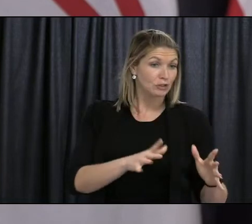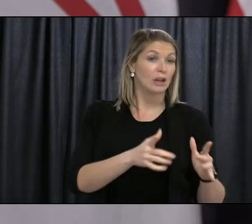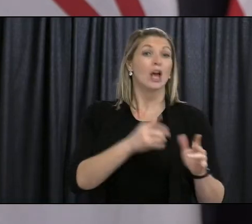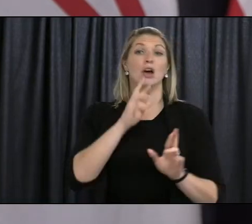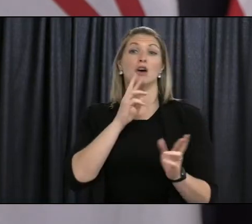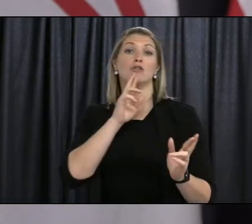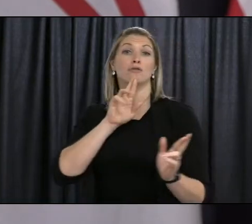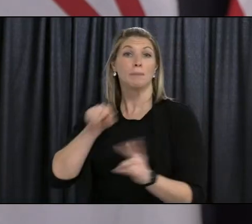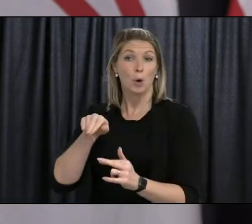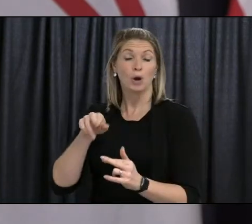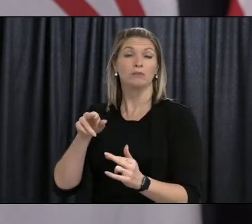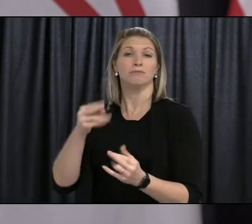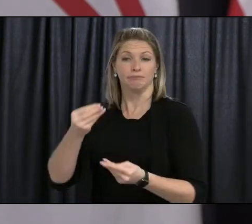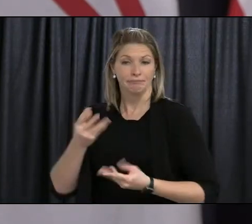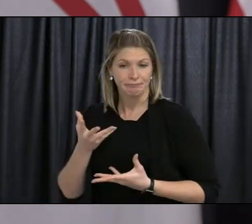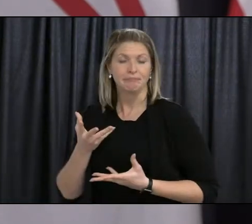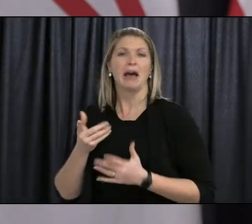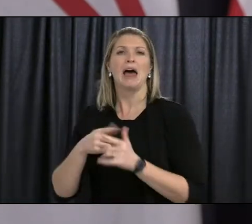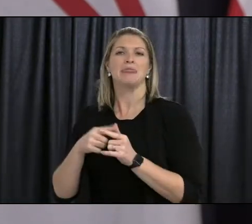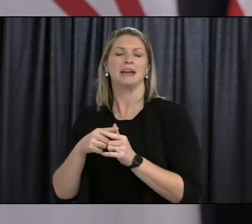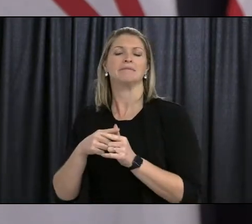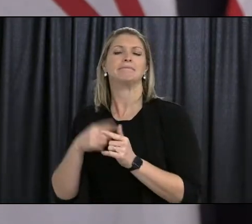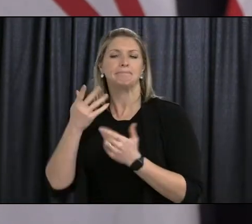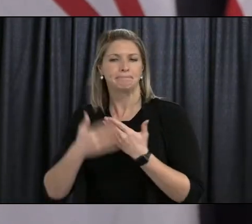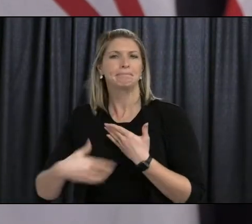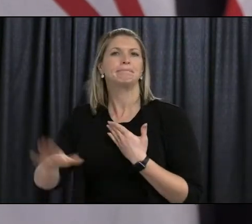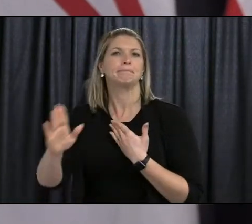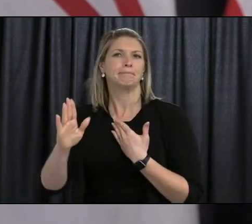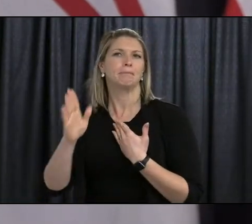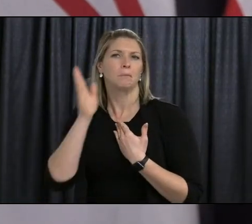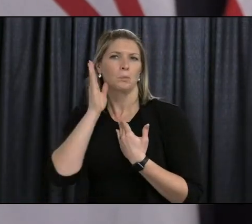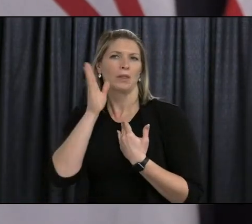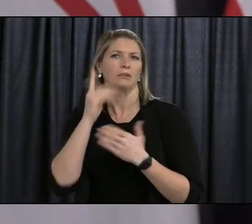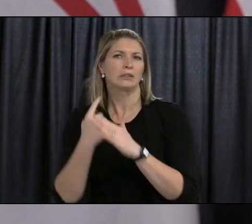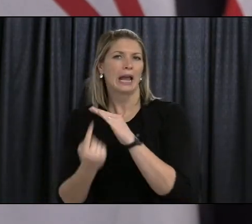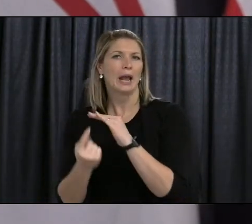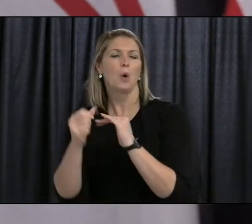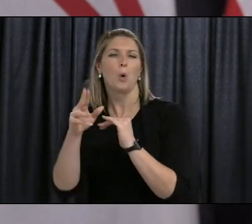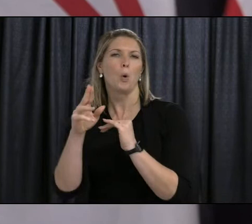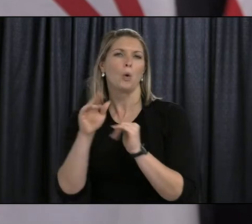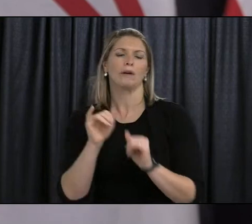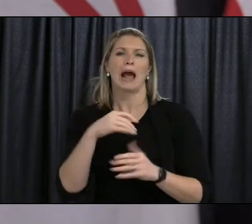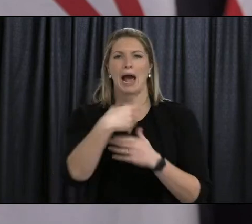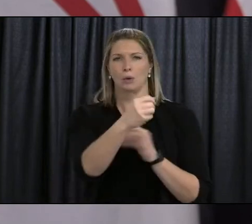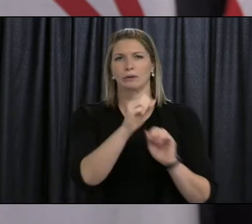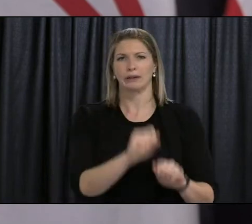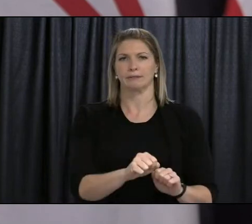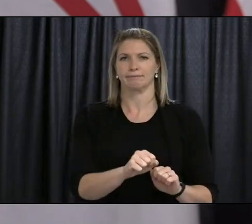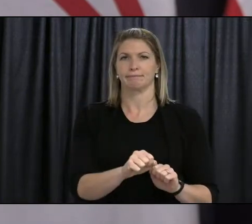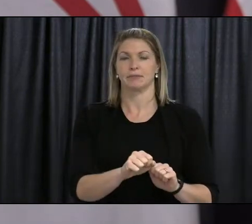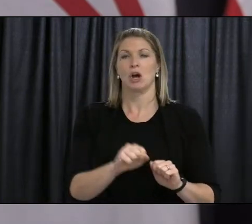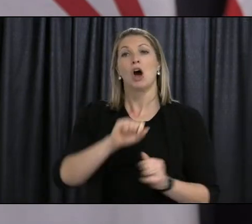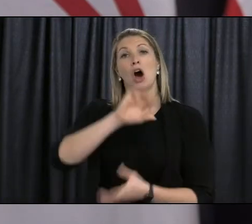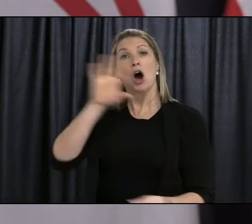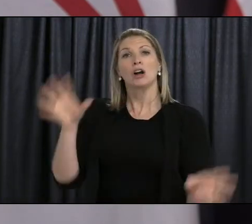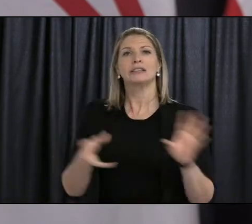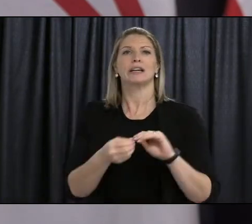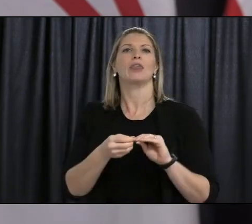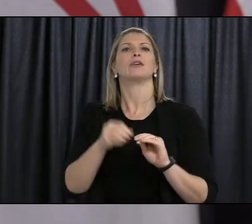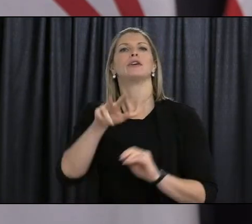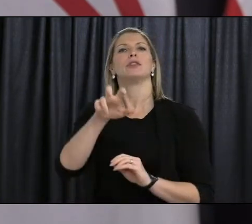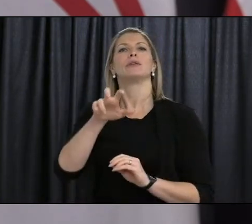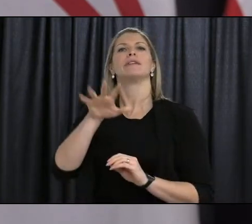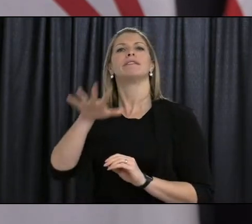There has been one new recovery since yesterday, leaving 20 active cases in the province, and the total number of cases in our province to date